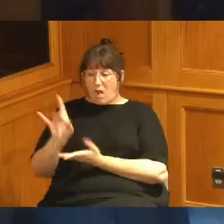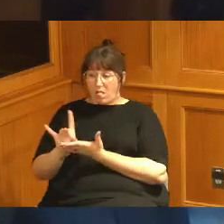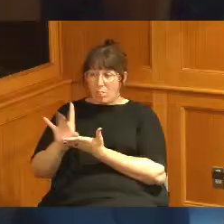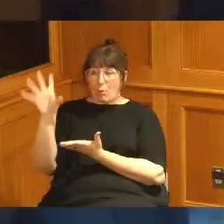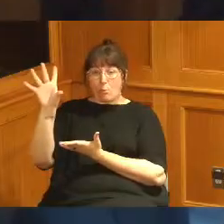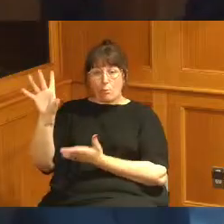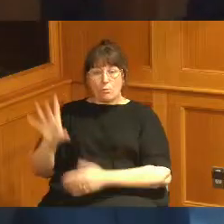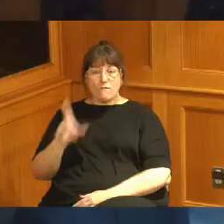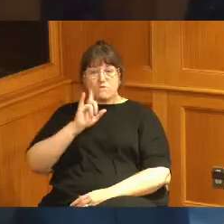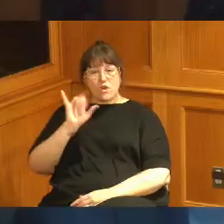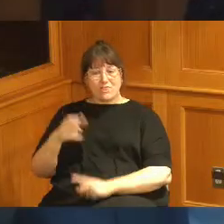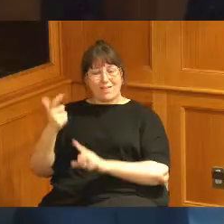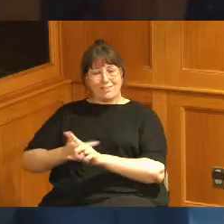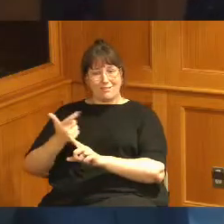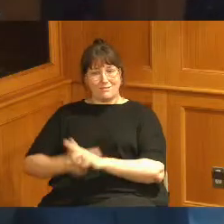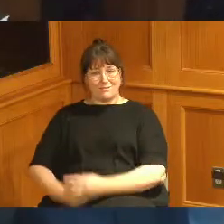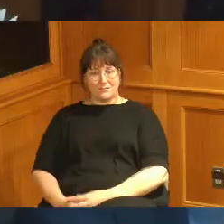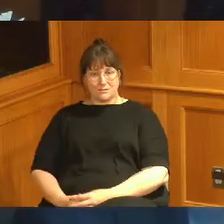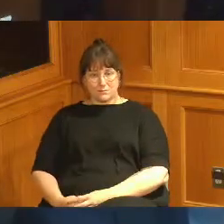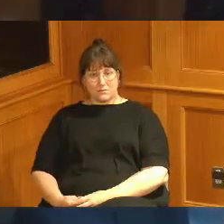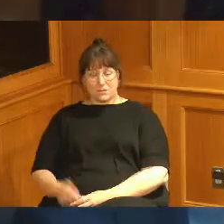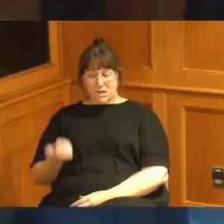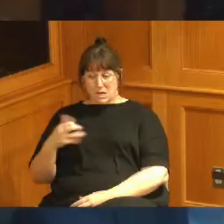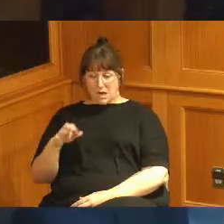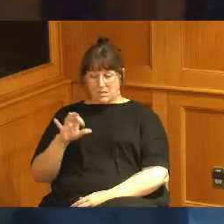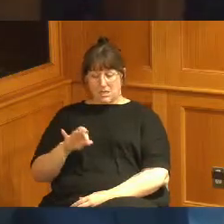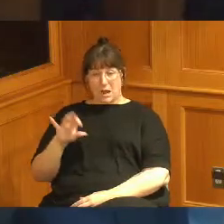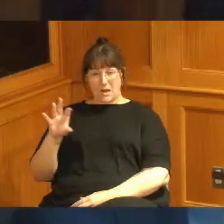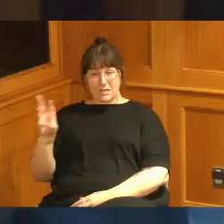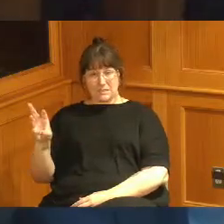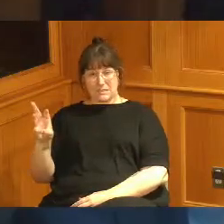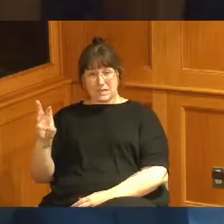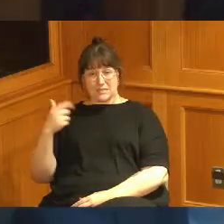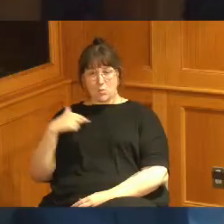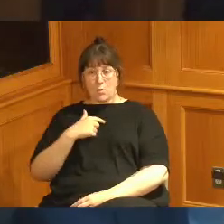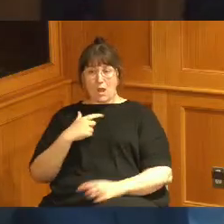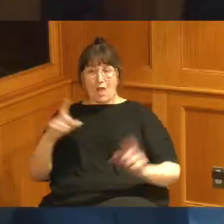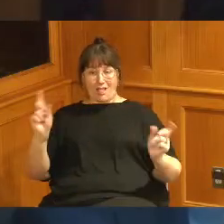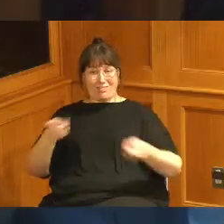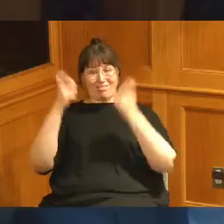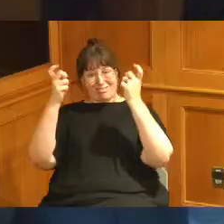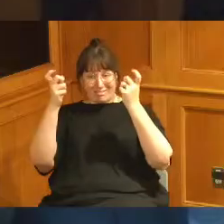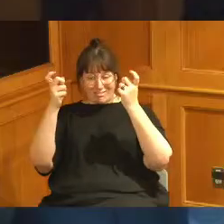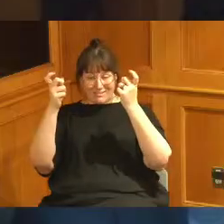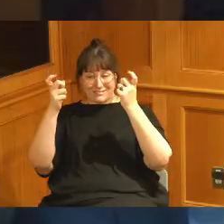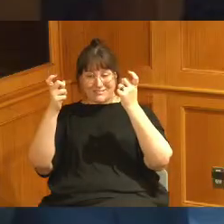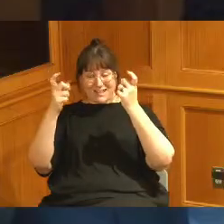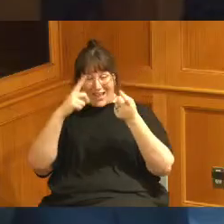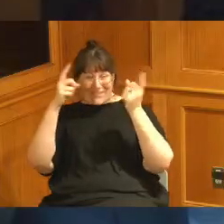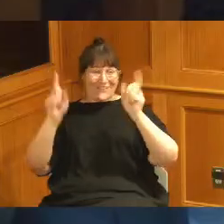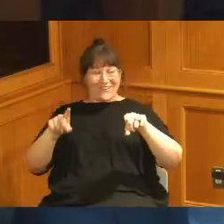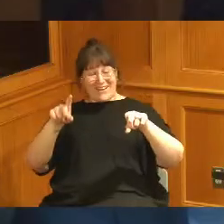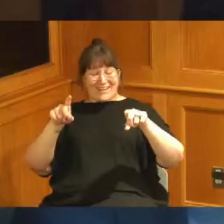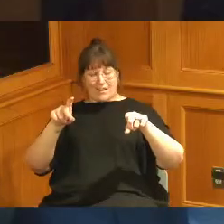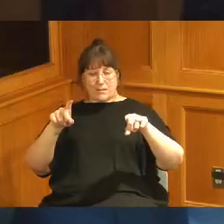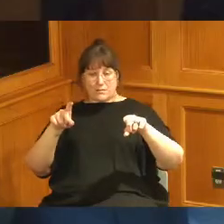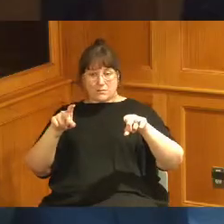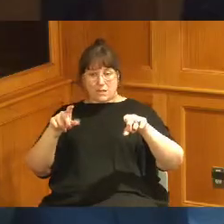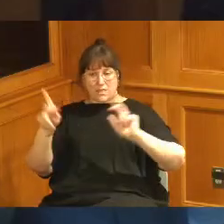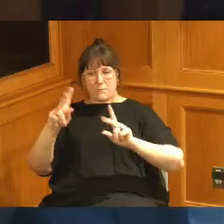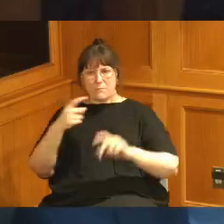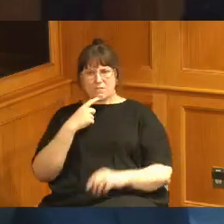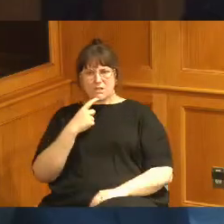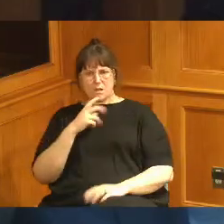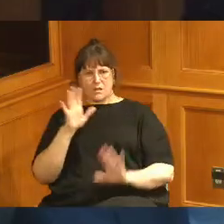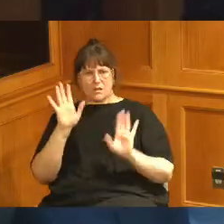out of there. Because 1987, 96, we were high-fiving. We got a deal. And then the people said, wait a